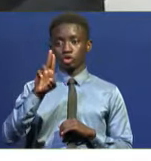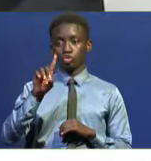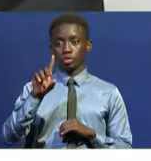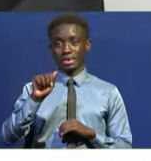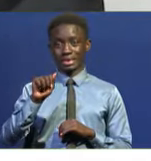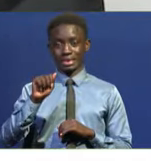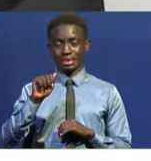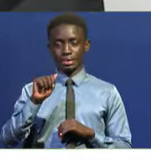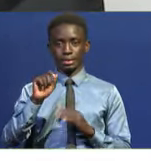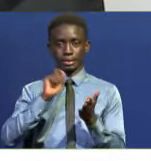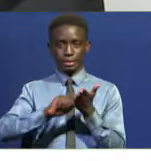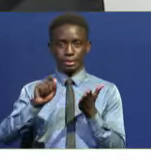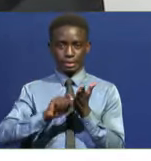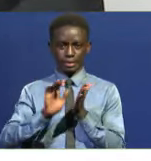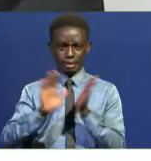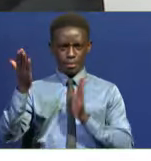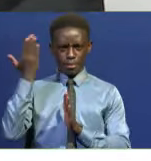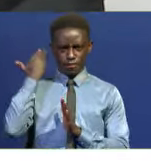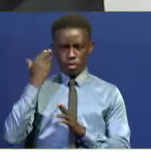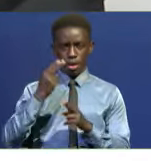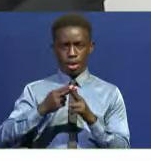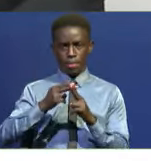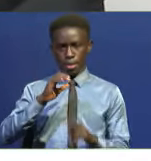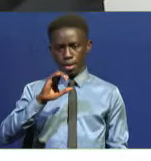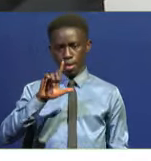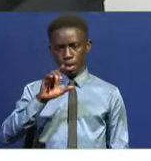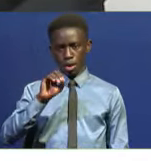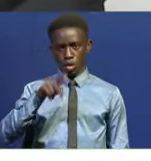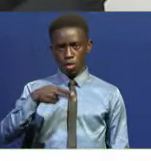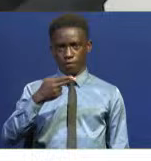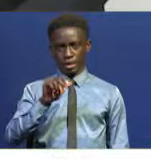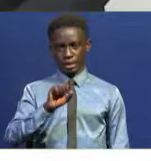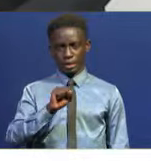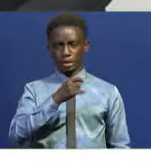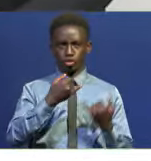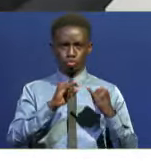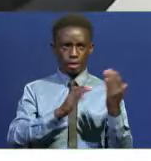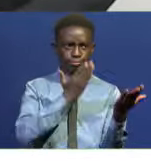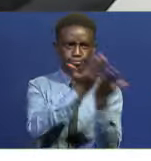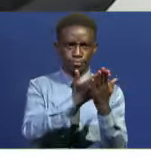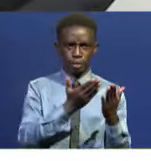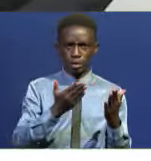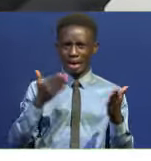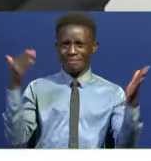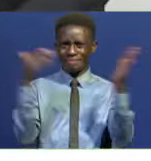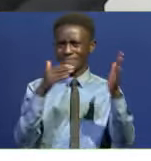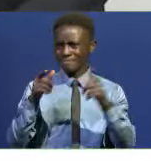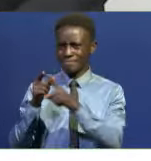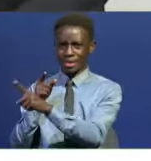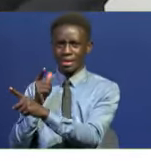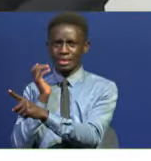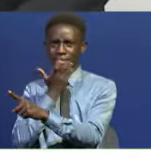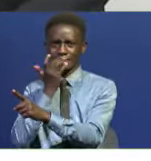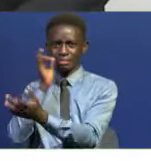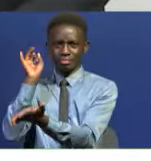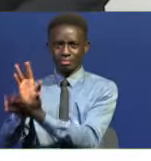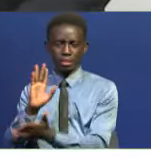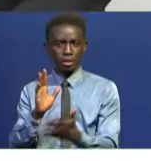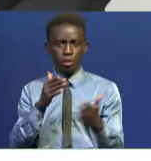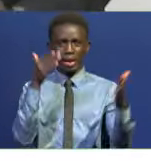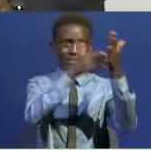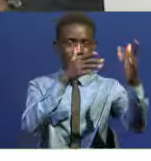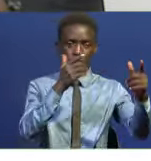on Monday to stop the impeachment motion against the Deputy President were rejected by Justice